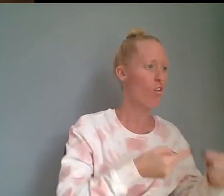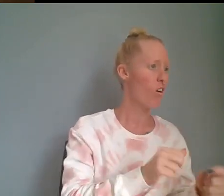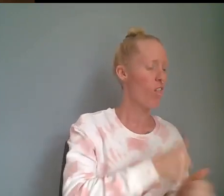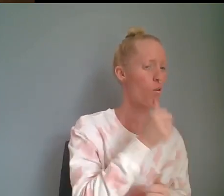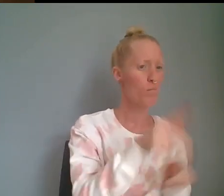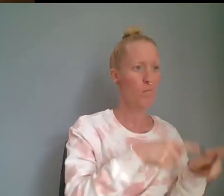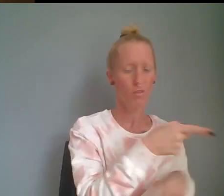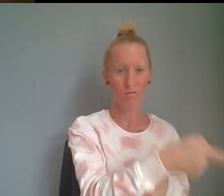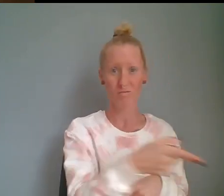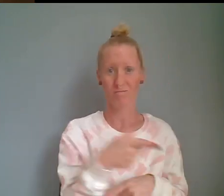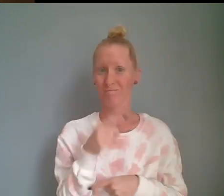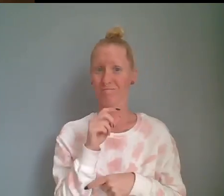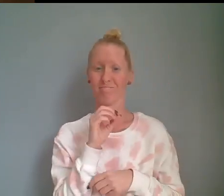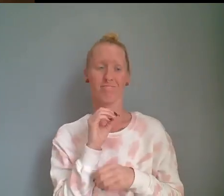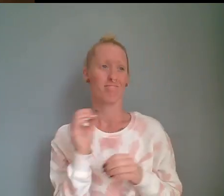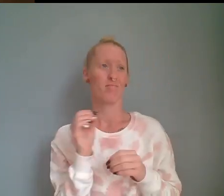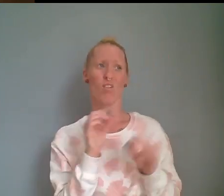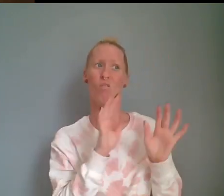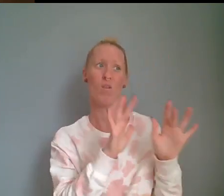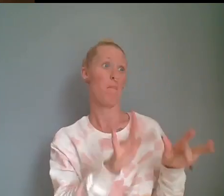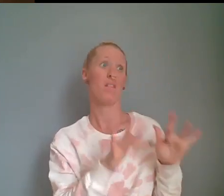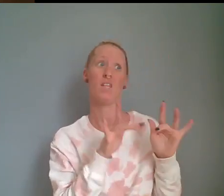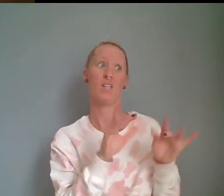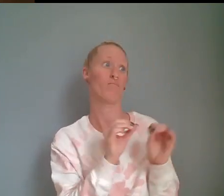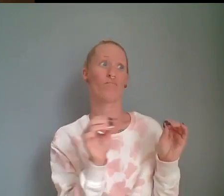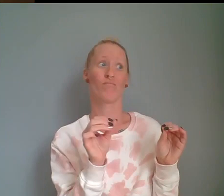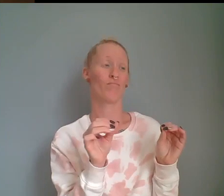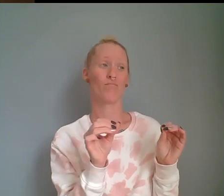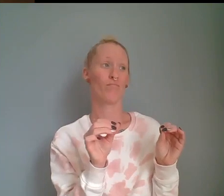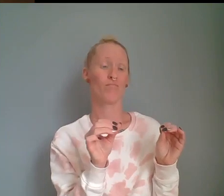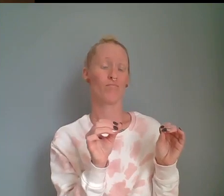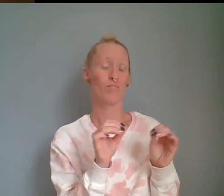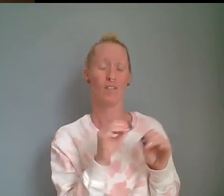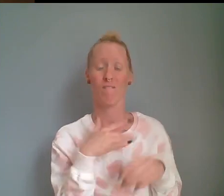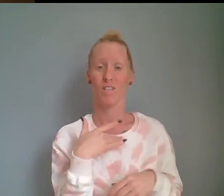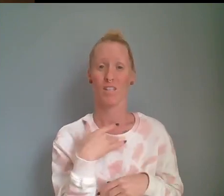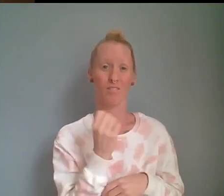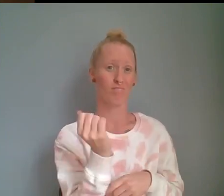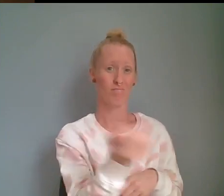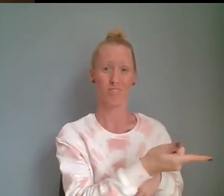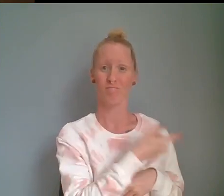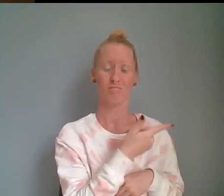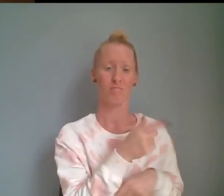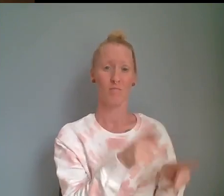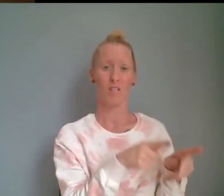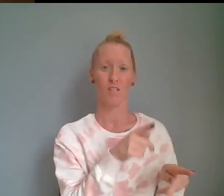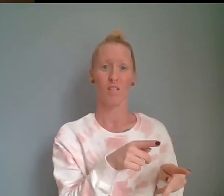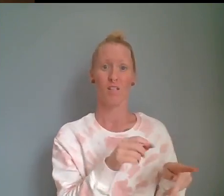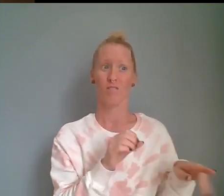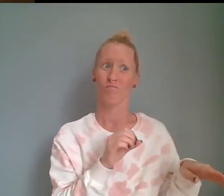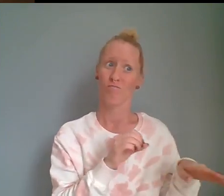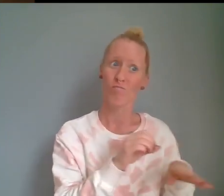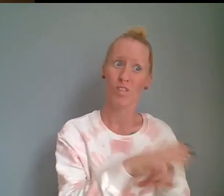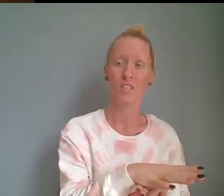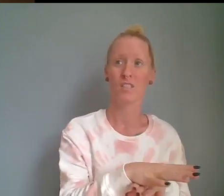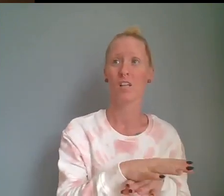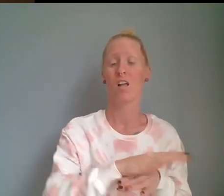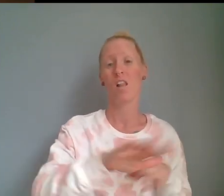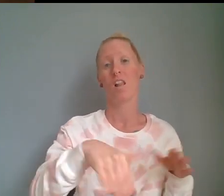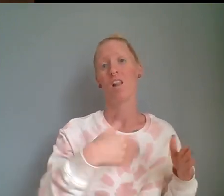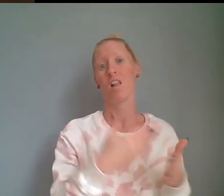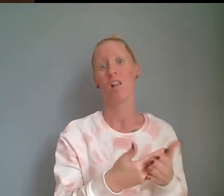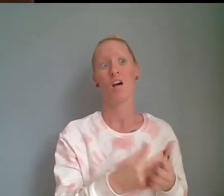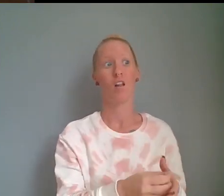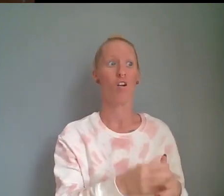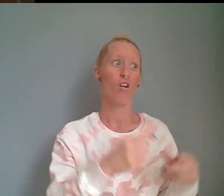people, has no empathy or sympathy for other people's feelings, and so can inflict a lot of harm on other people, and